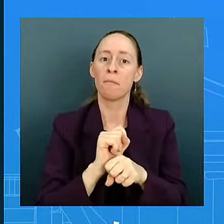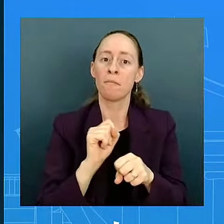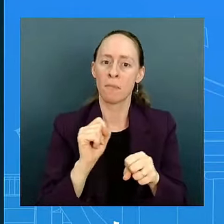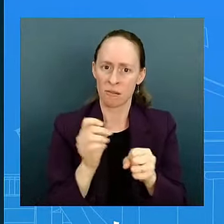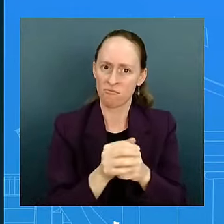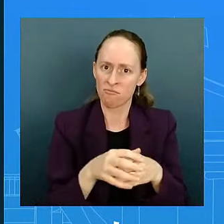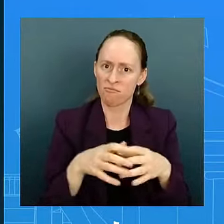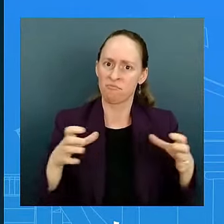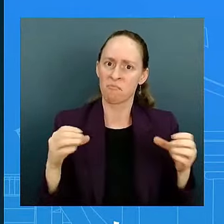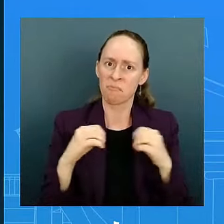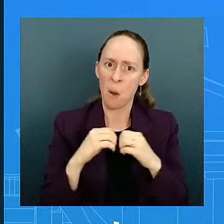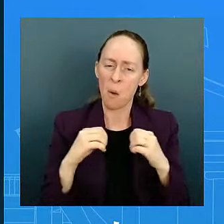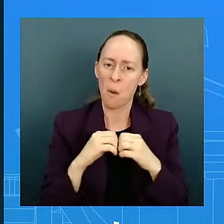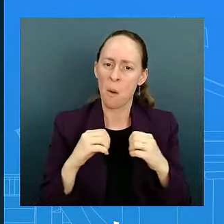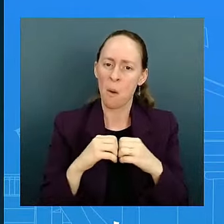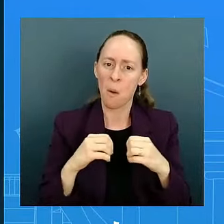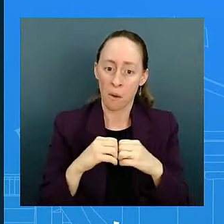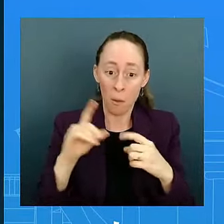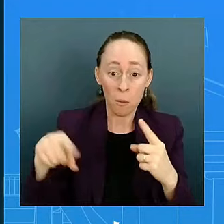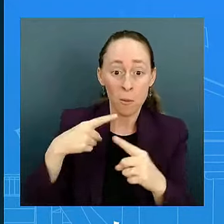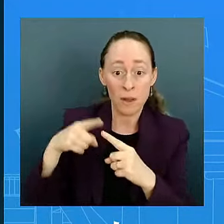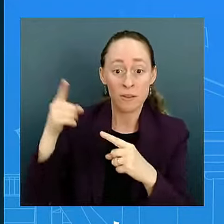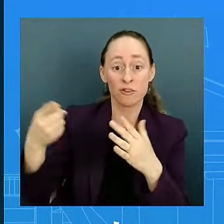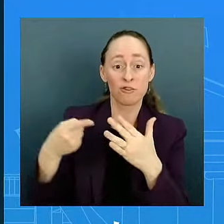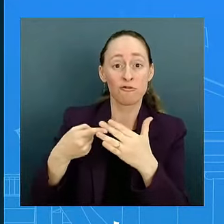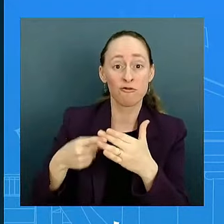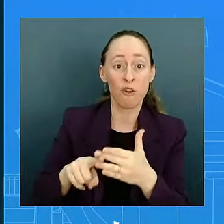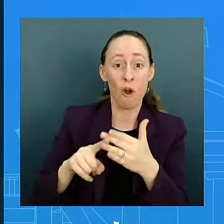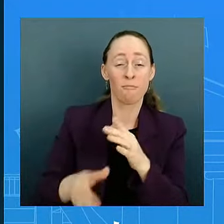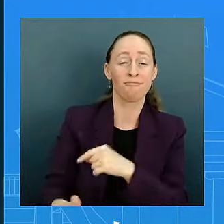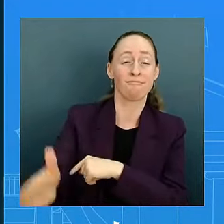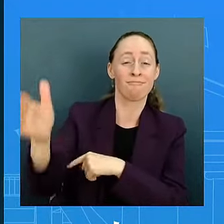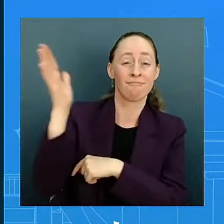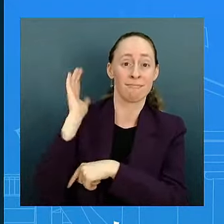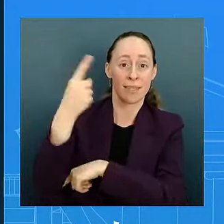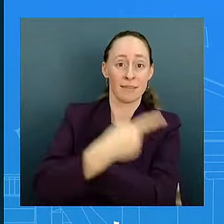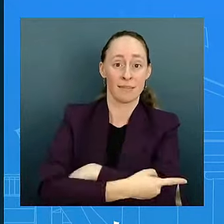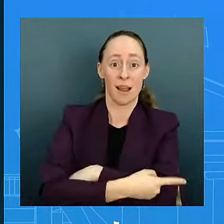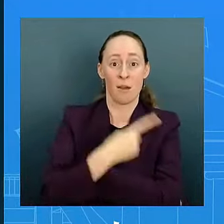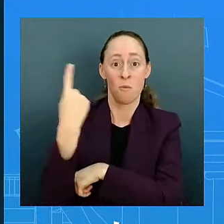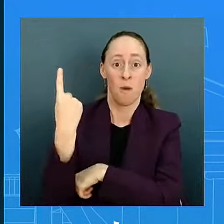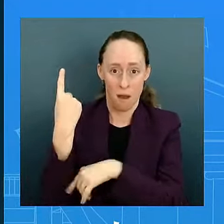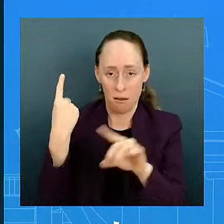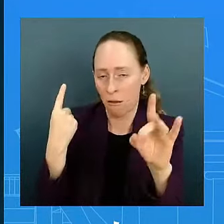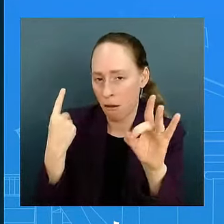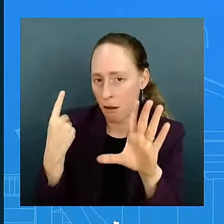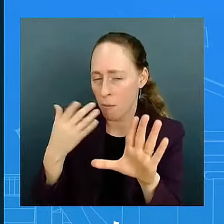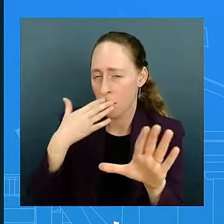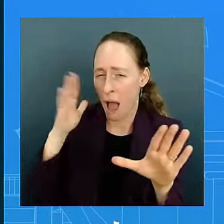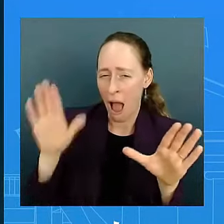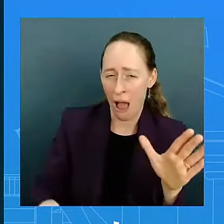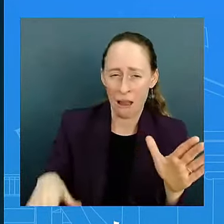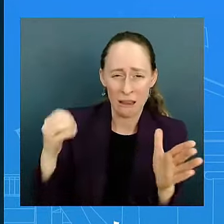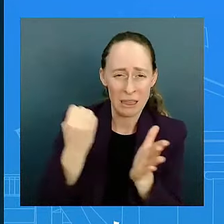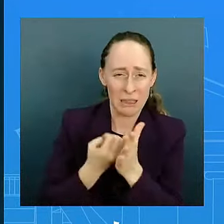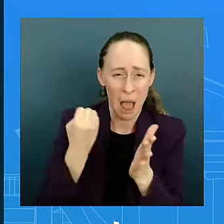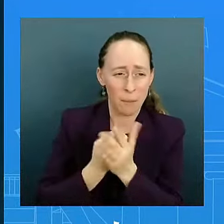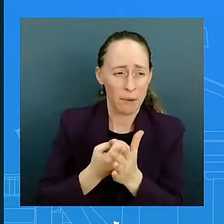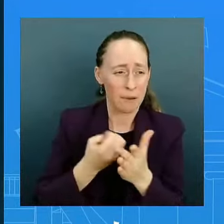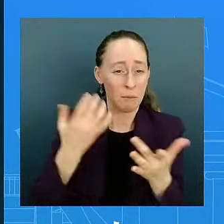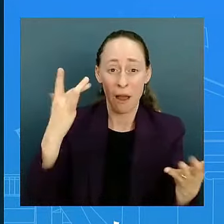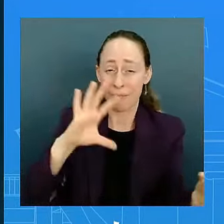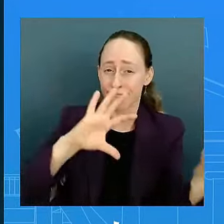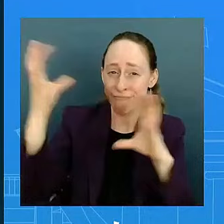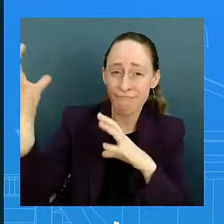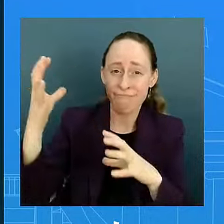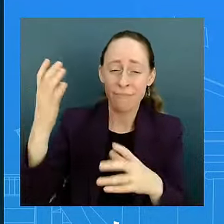was in a downfall, right? Because of the pandemic. We saw businesses closing, schools closing, and he had to come